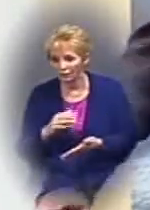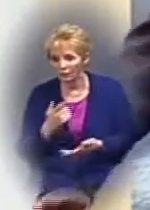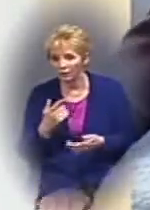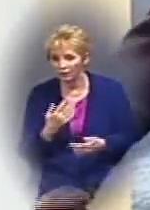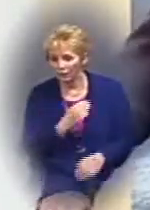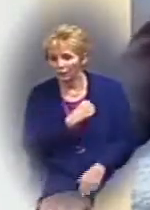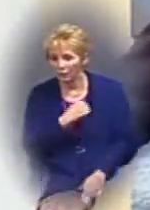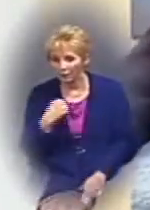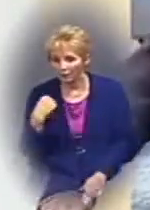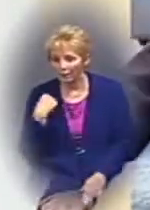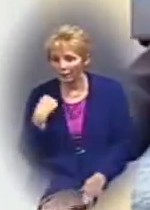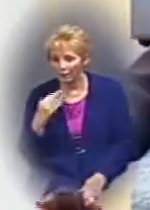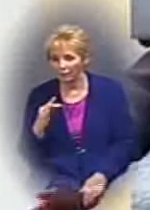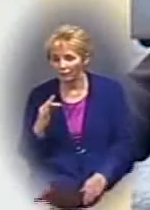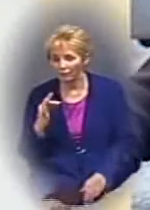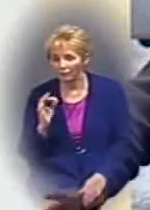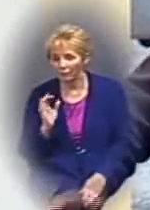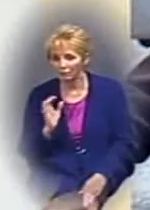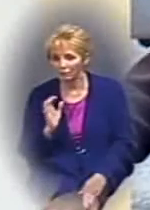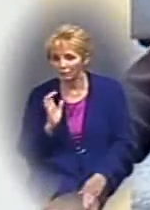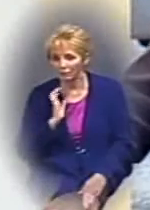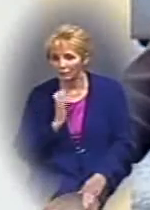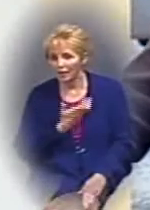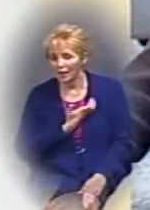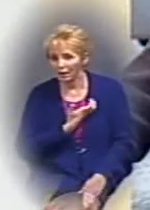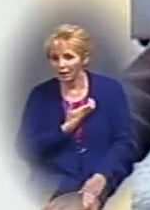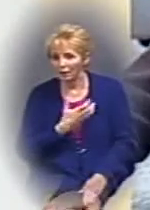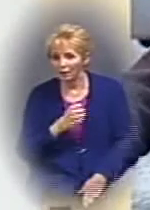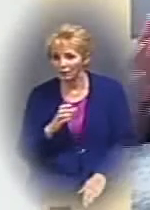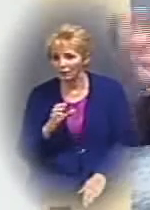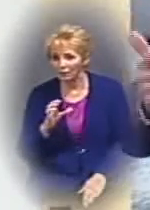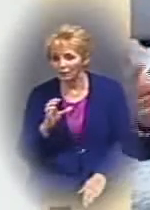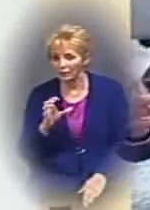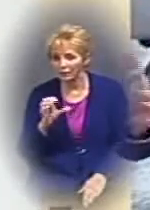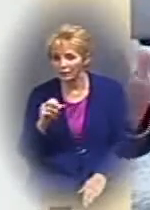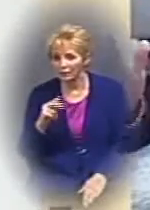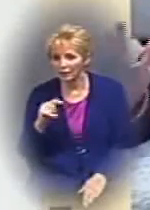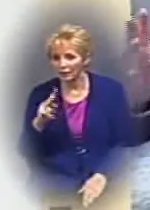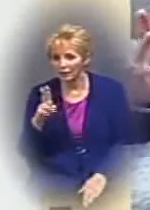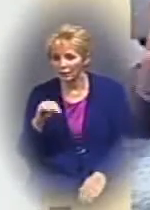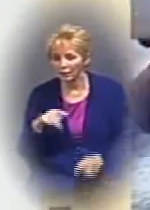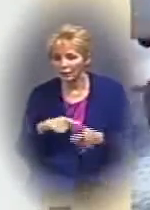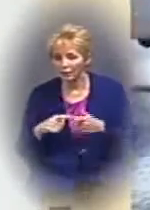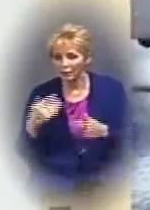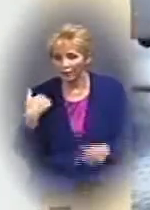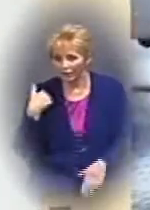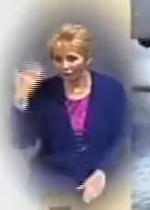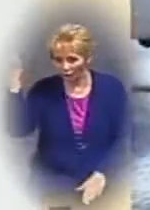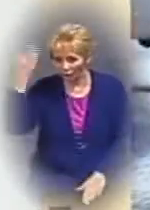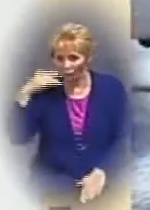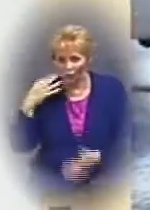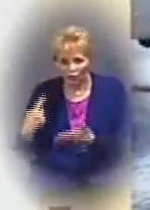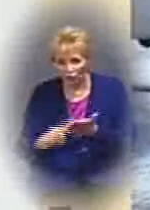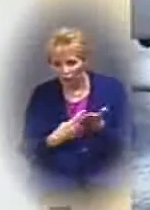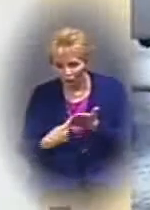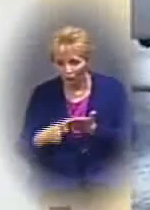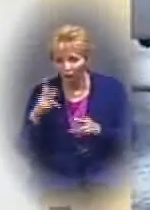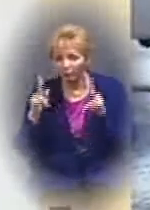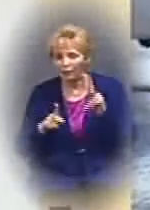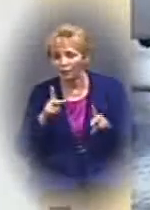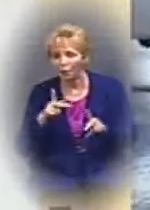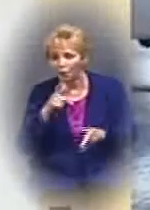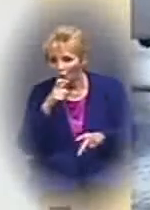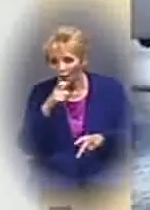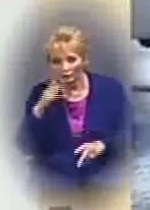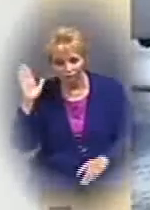members of our continuum. And then we're having a forum where we will discuss with people who